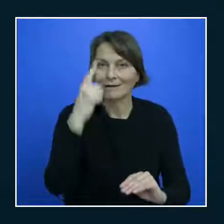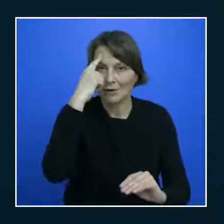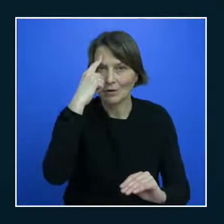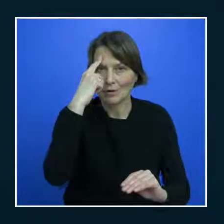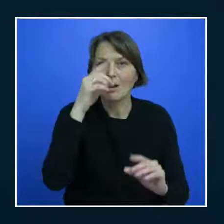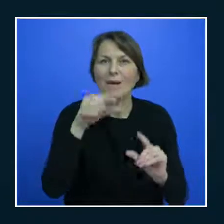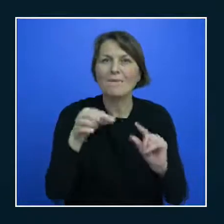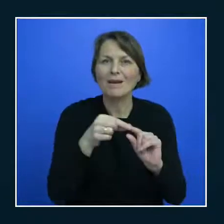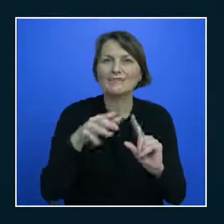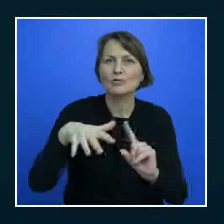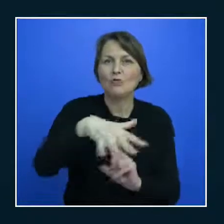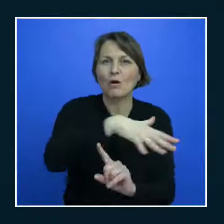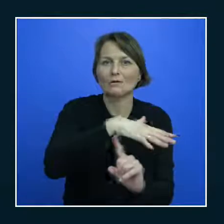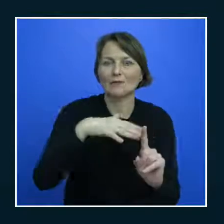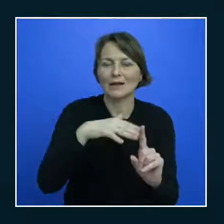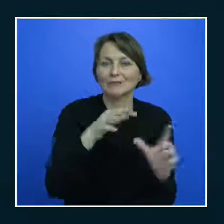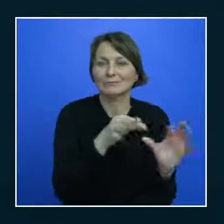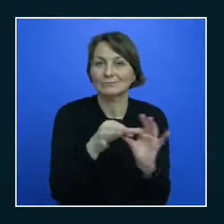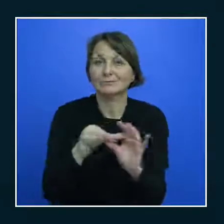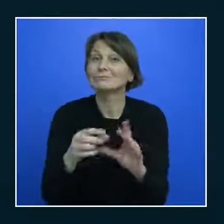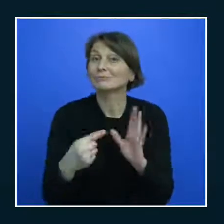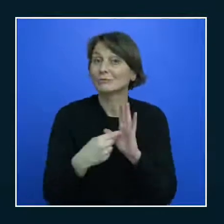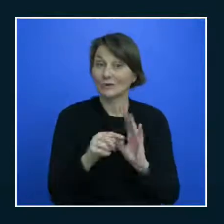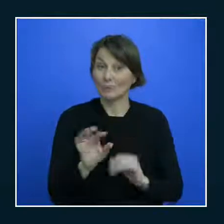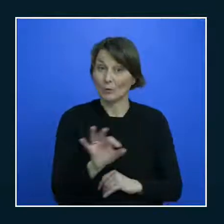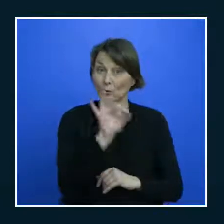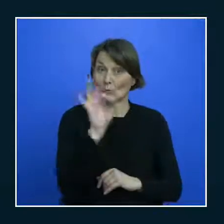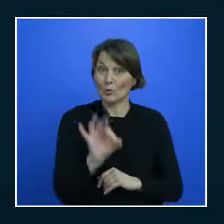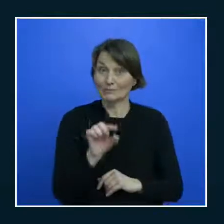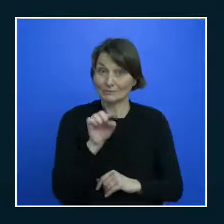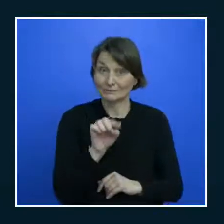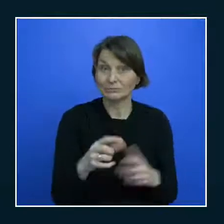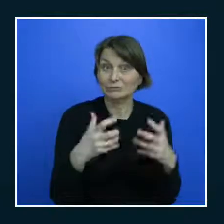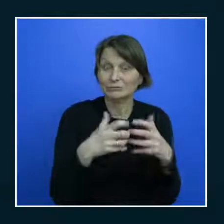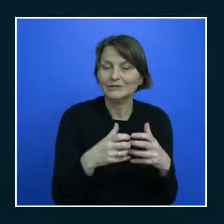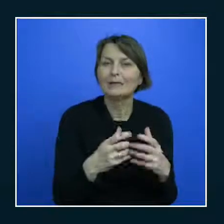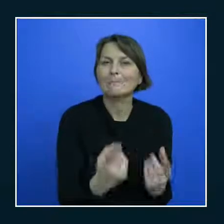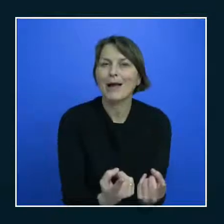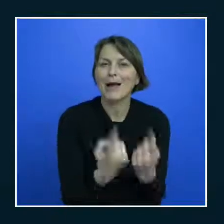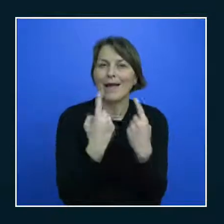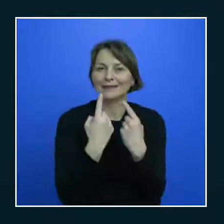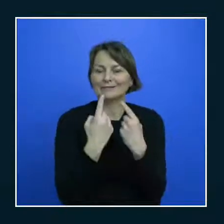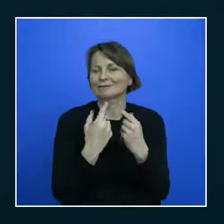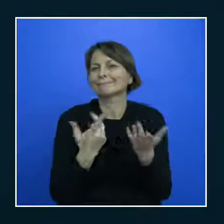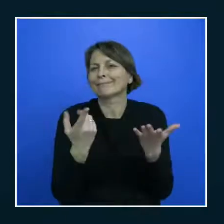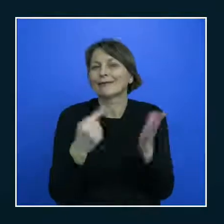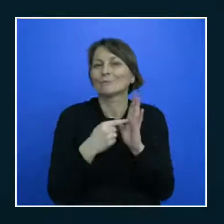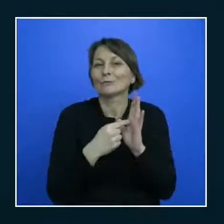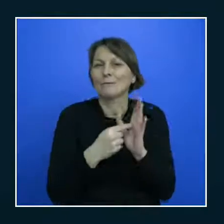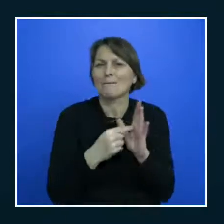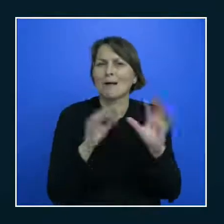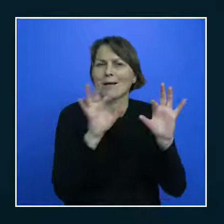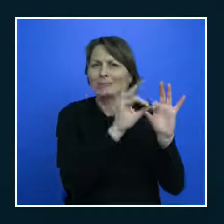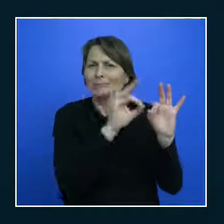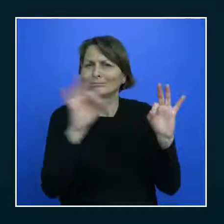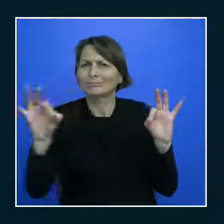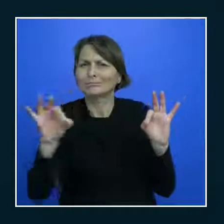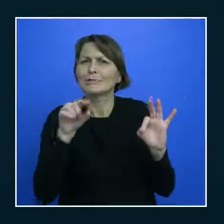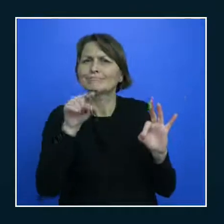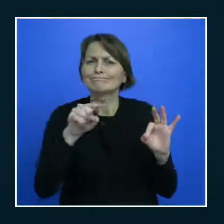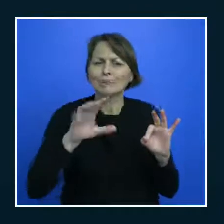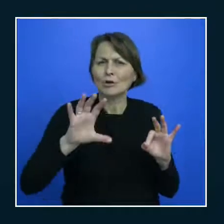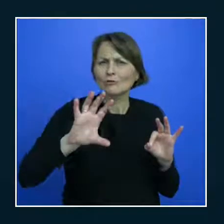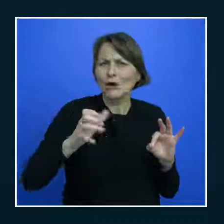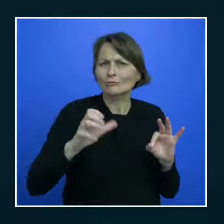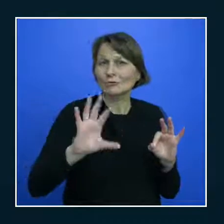question, it will even put the answer to the question. Like, what's the capital of France? It'll